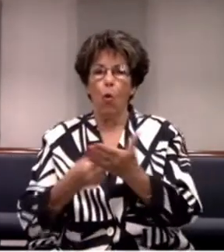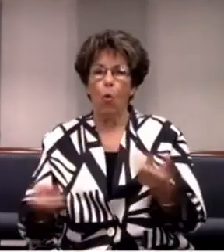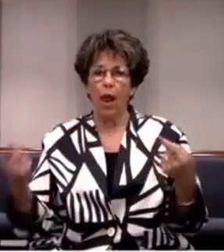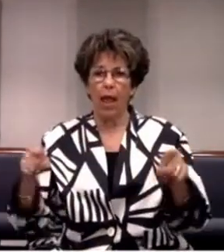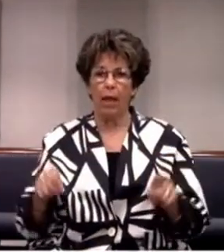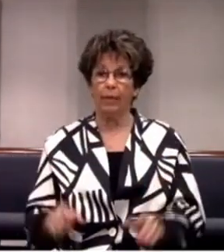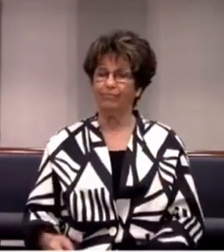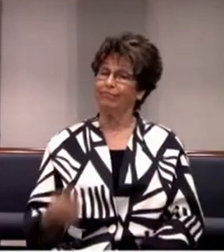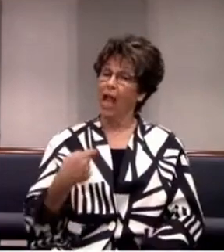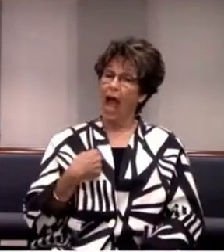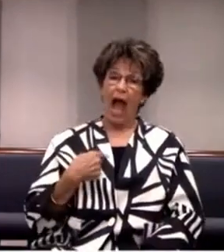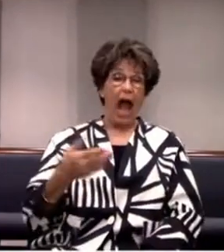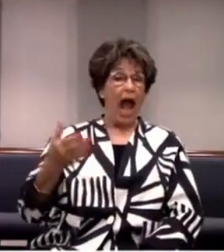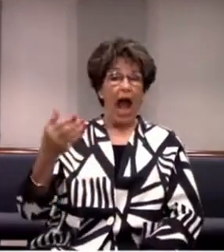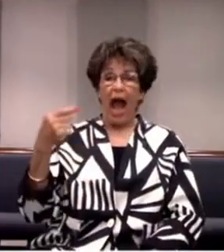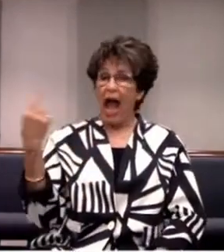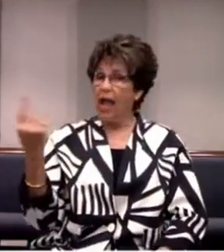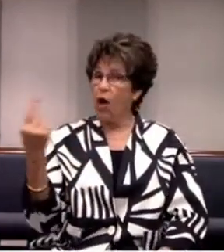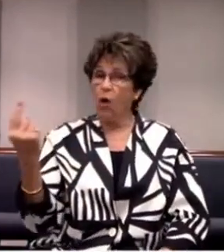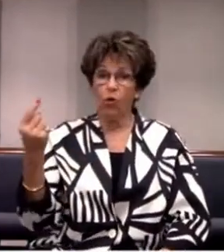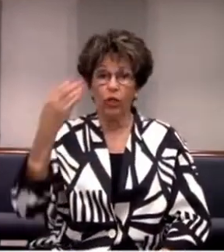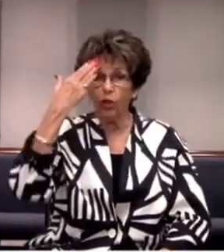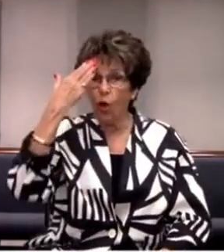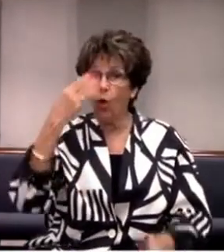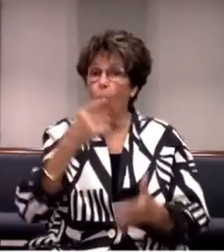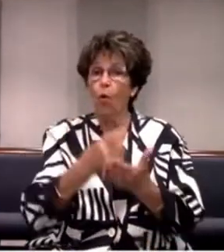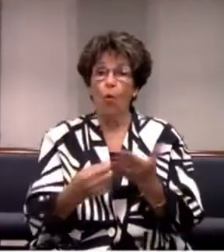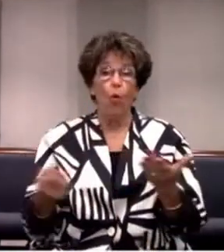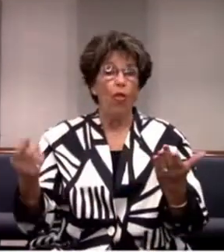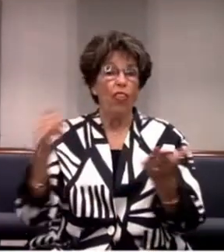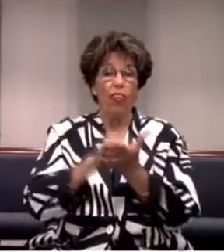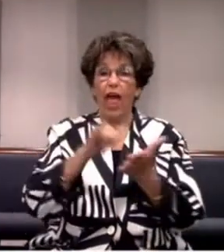I know to tell you is what happened to me happened to them.